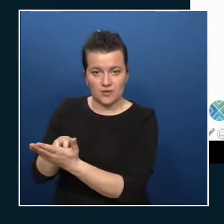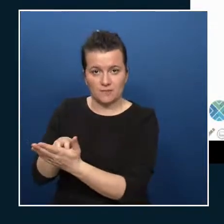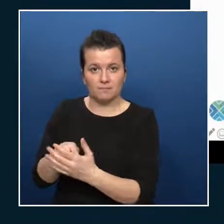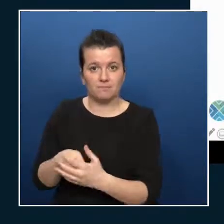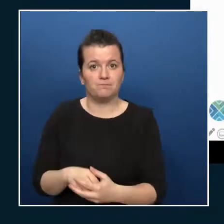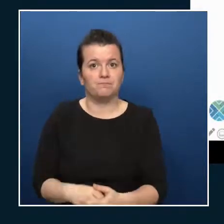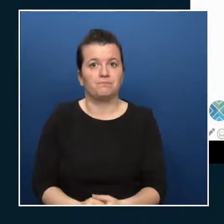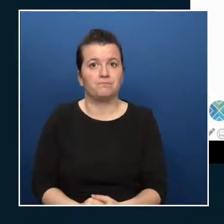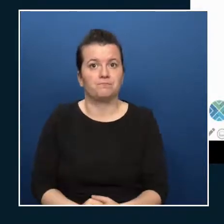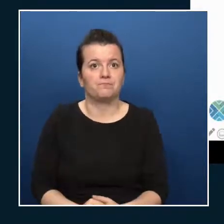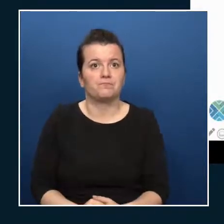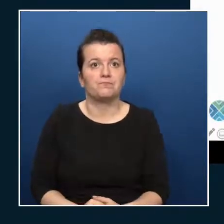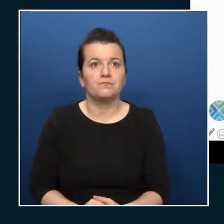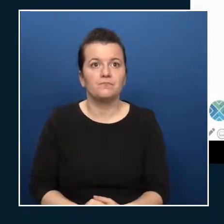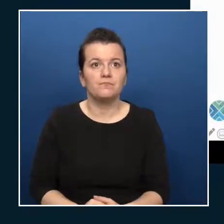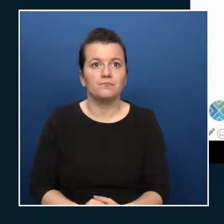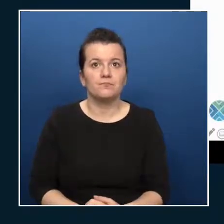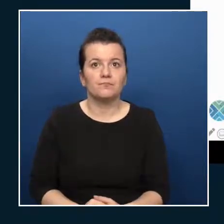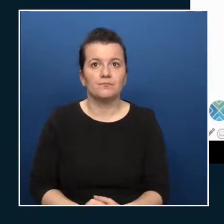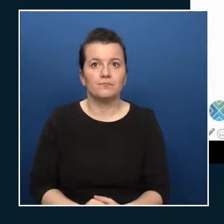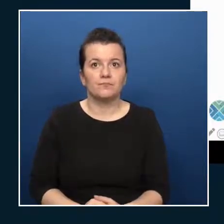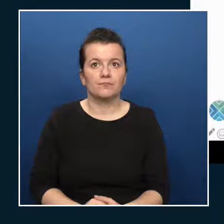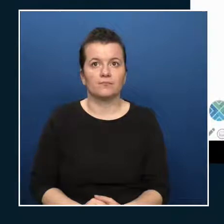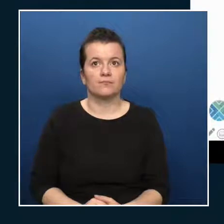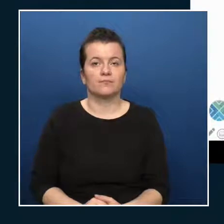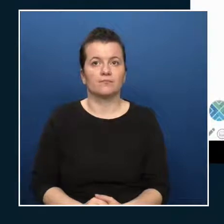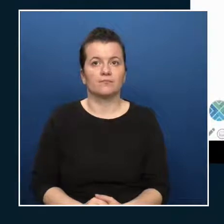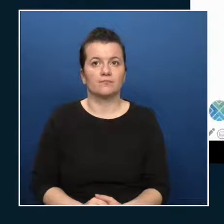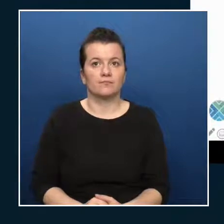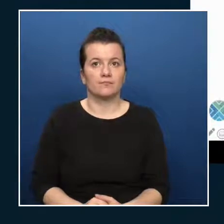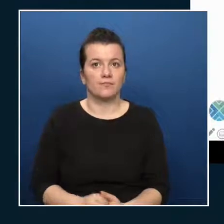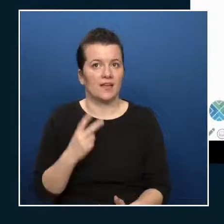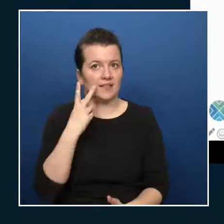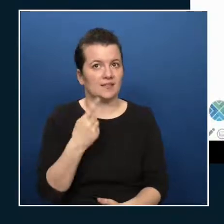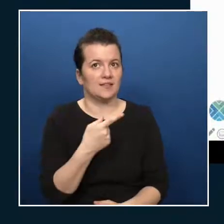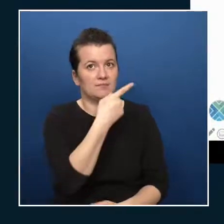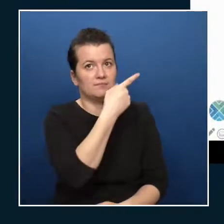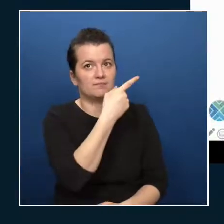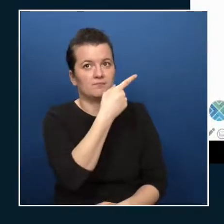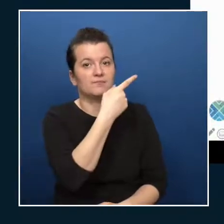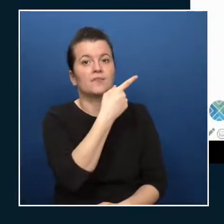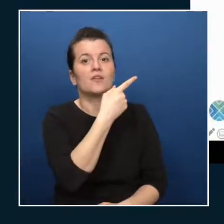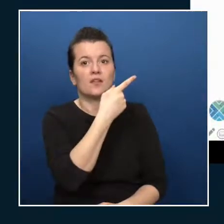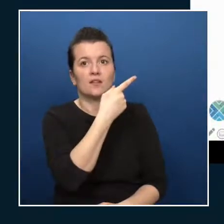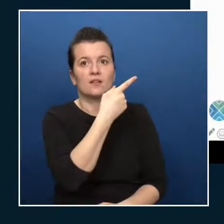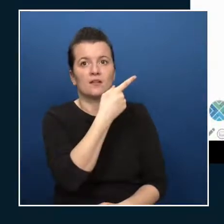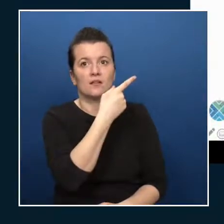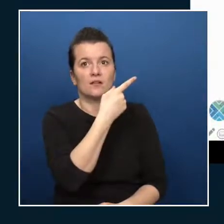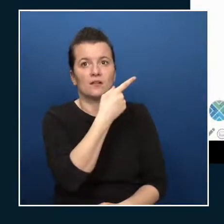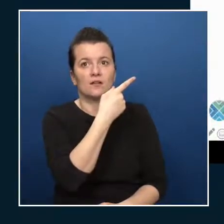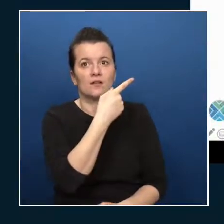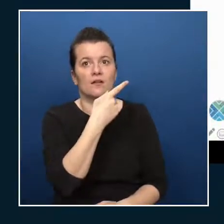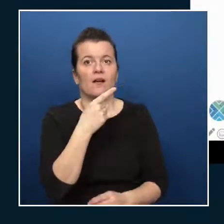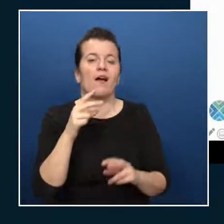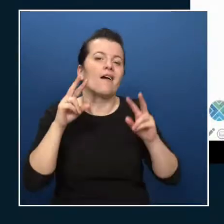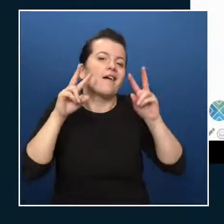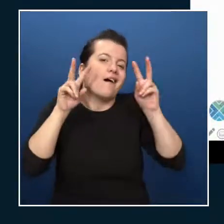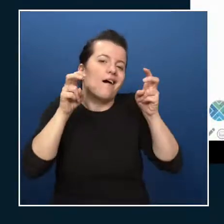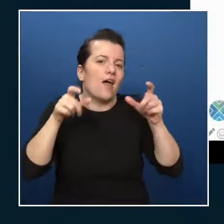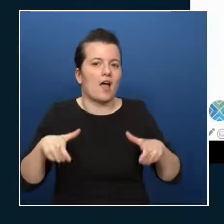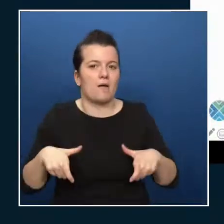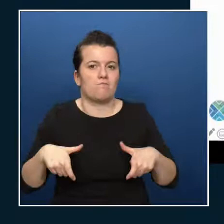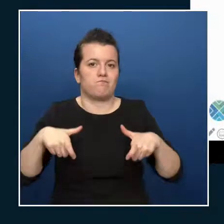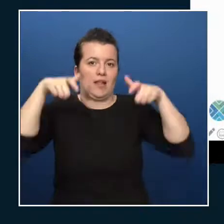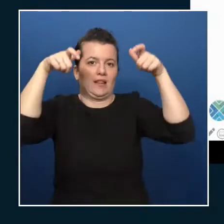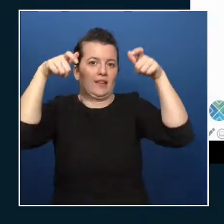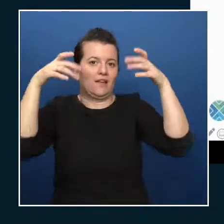your organization is always the tenant root group. That's the one here. And it's built in, so you cannot do anything with it. You can rename it,